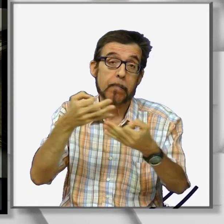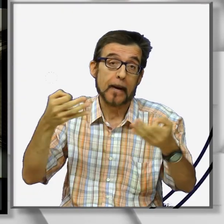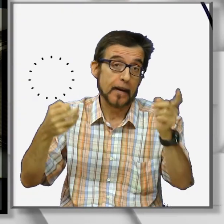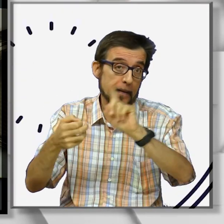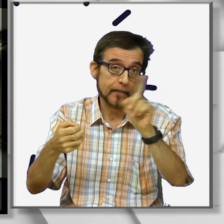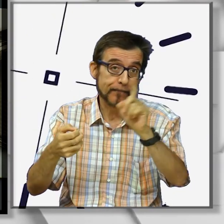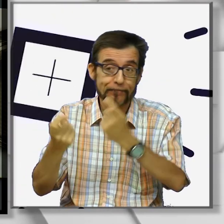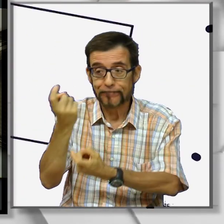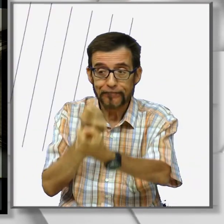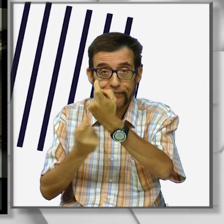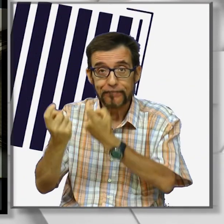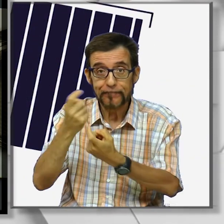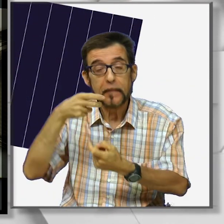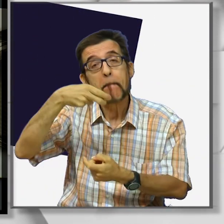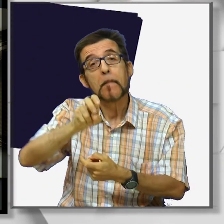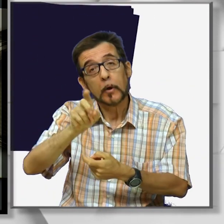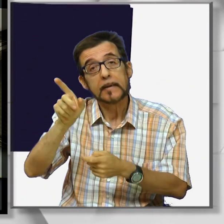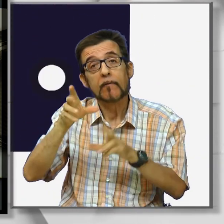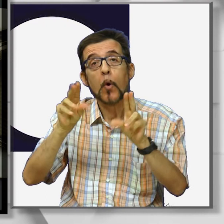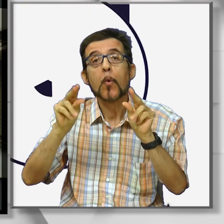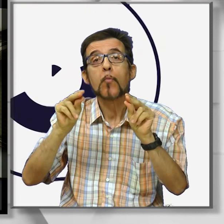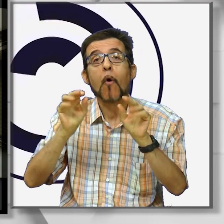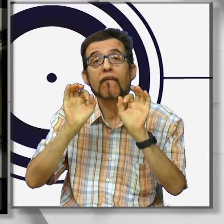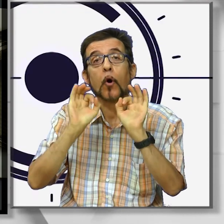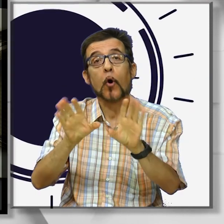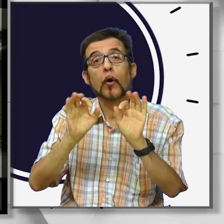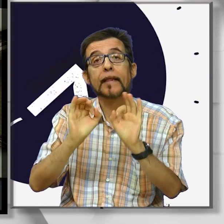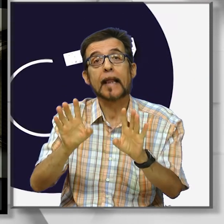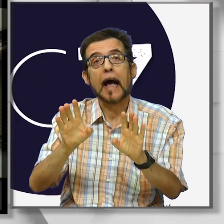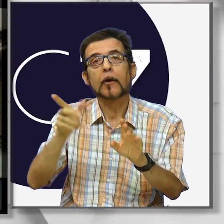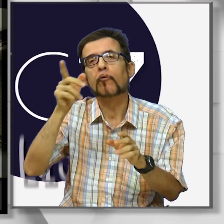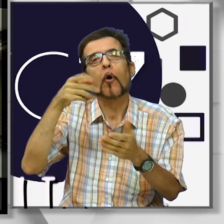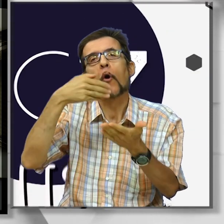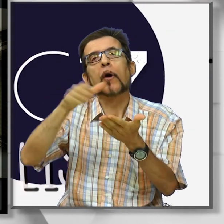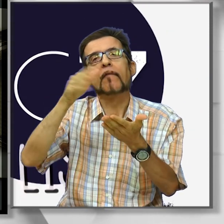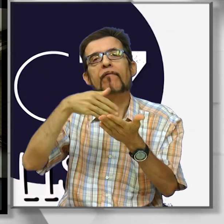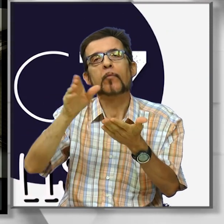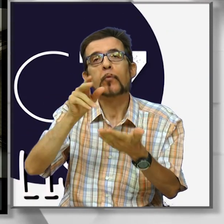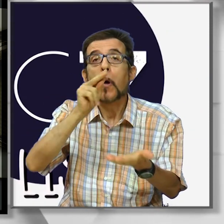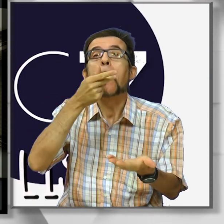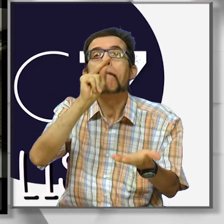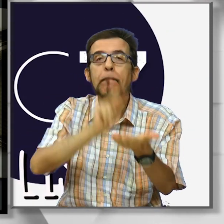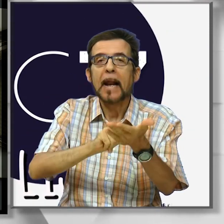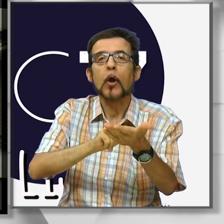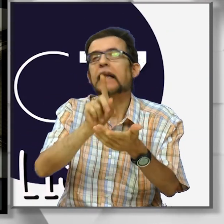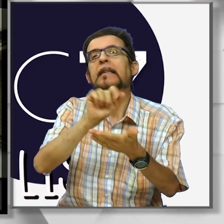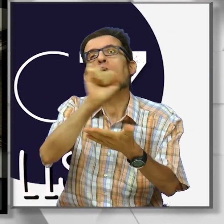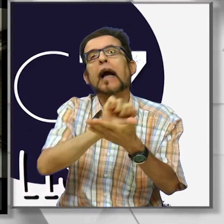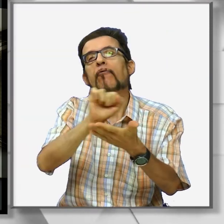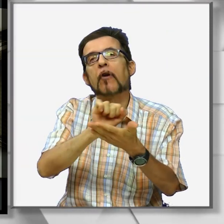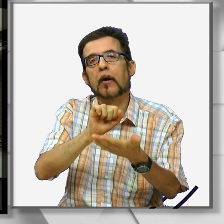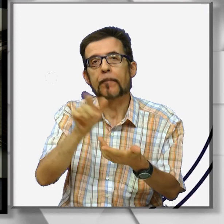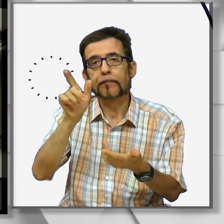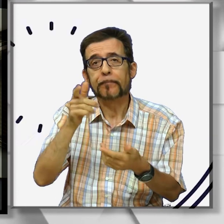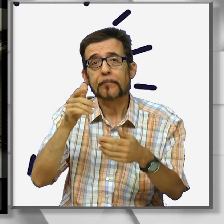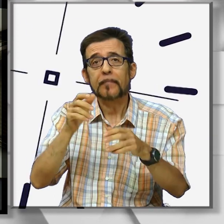the new wave of contagion, the first misdeme. Again, pandemic has dissolved the tension on the tutelage